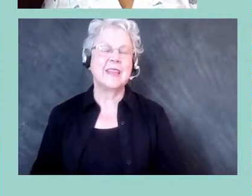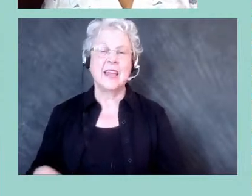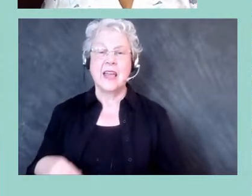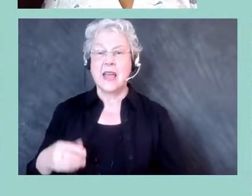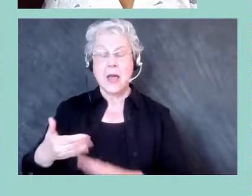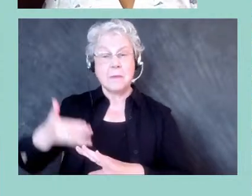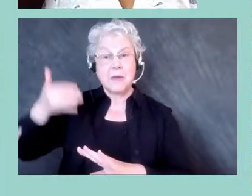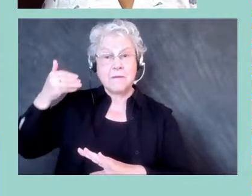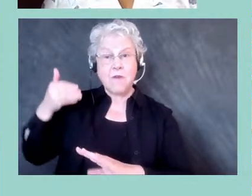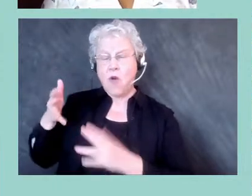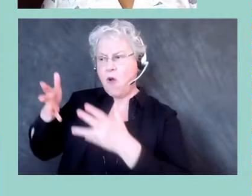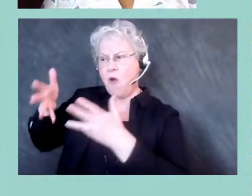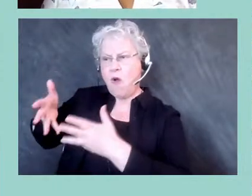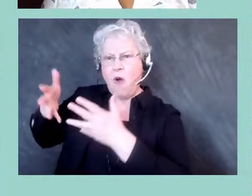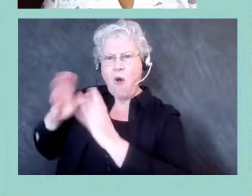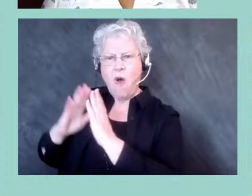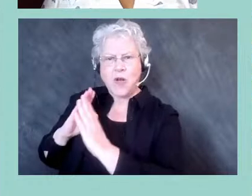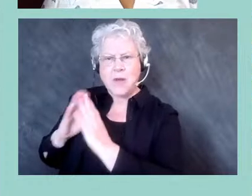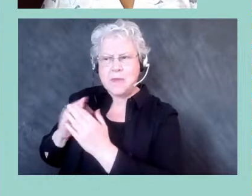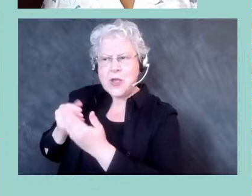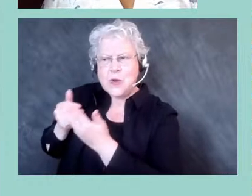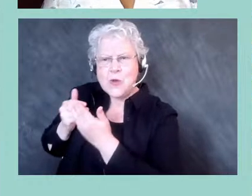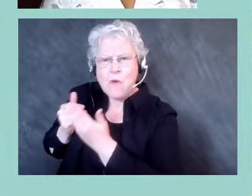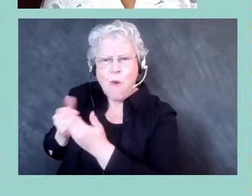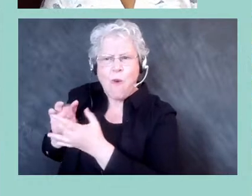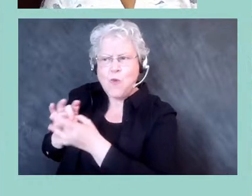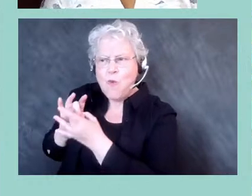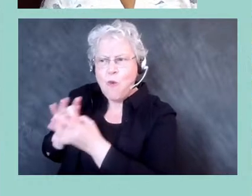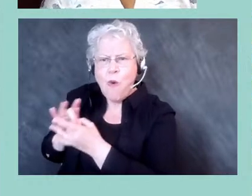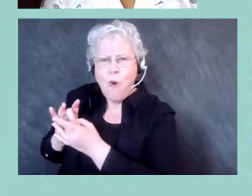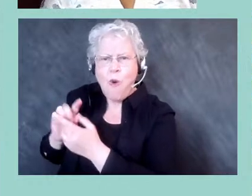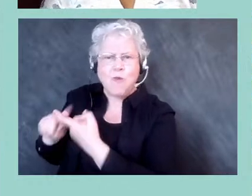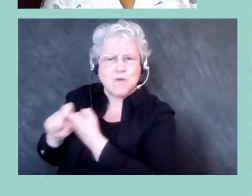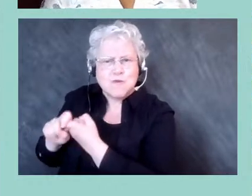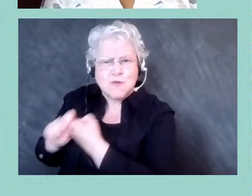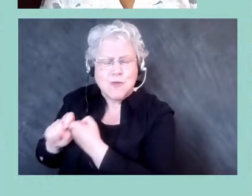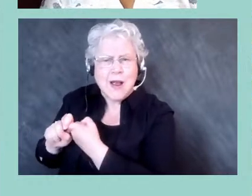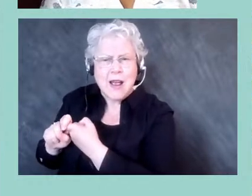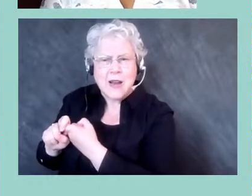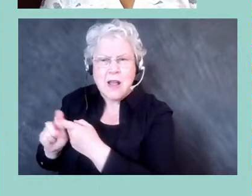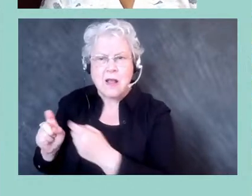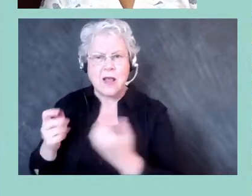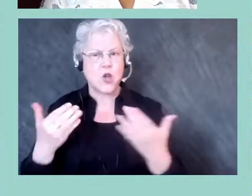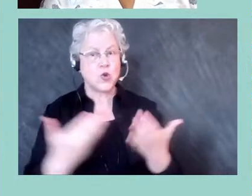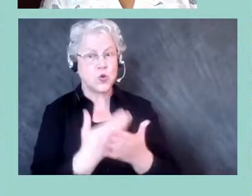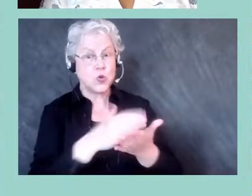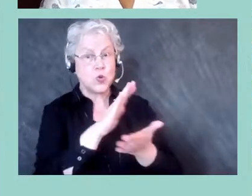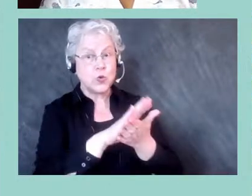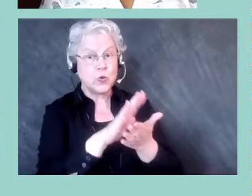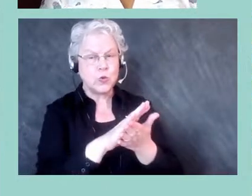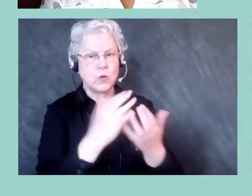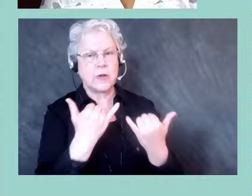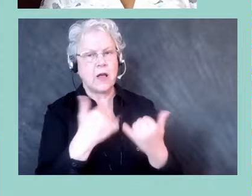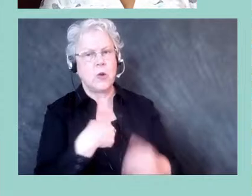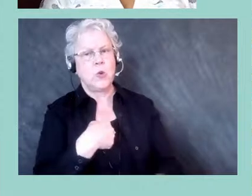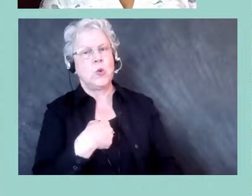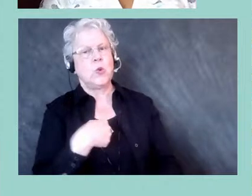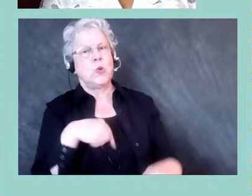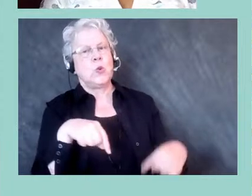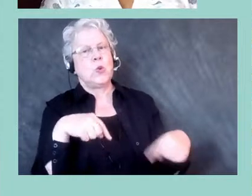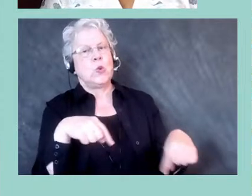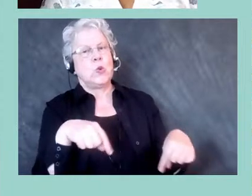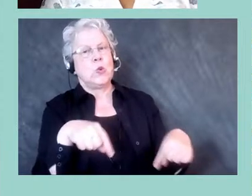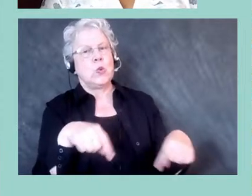left behind a close-knit school community and all of my friends, I was